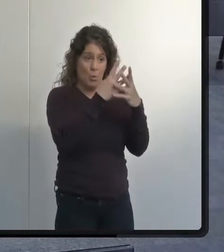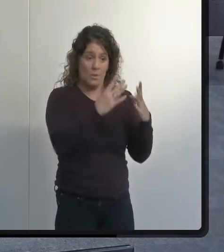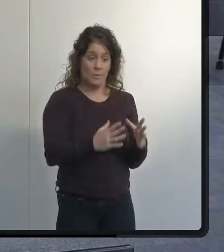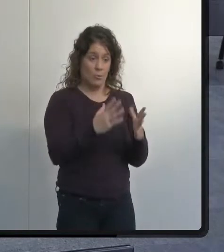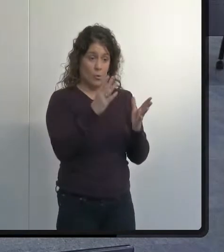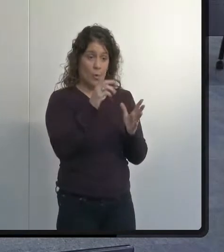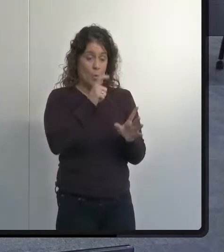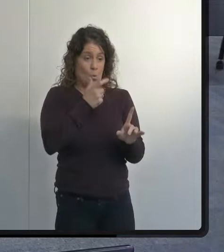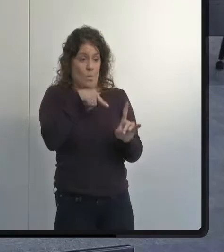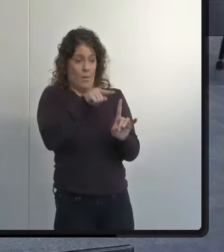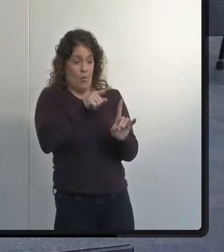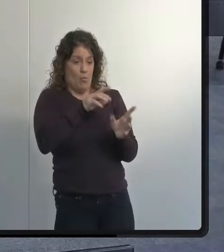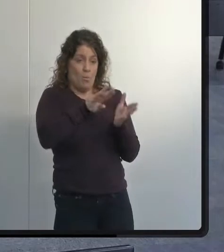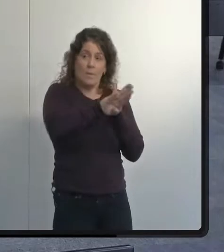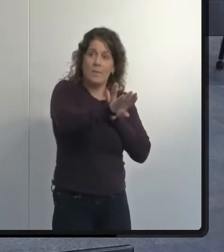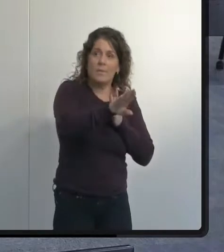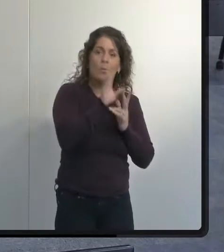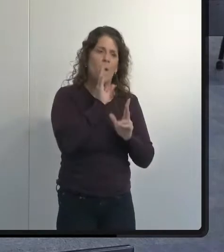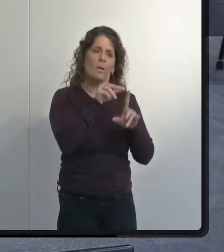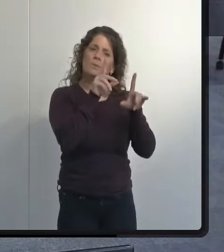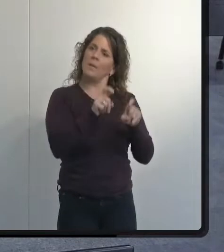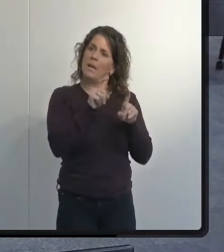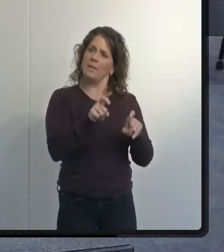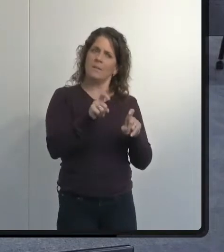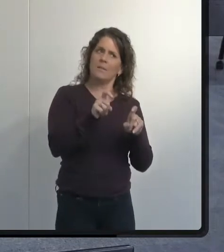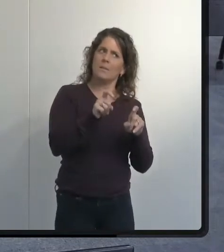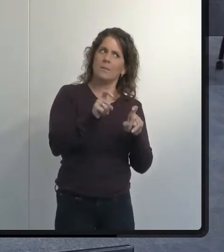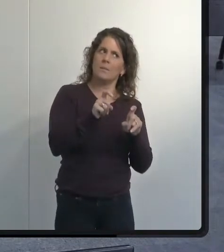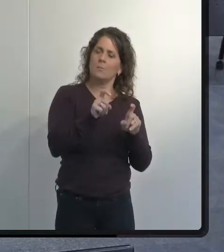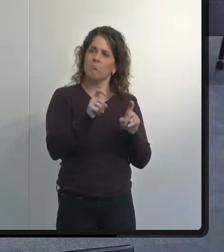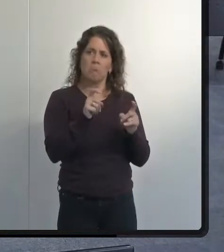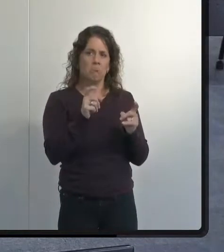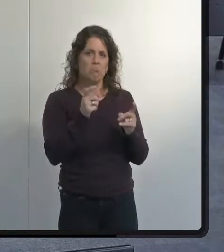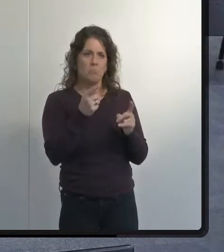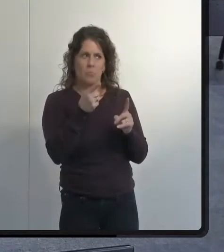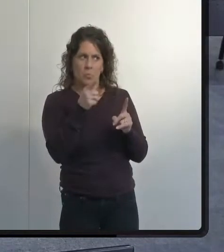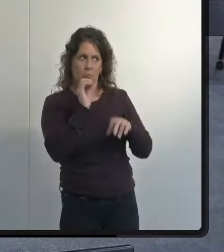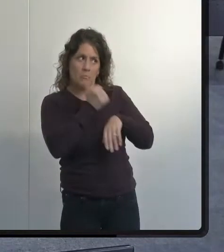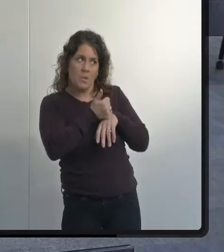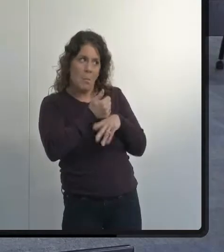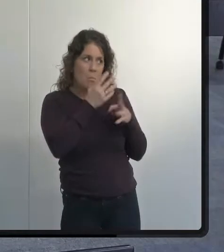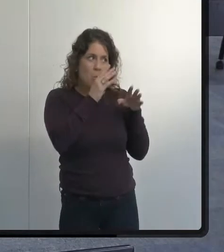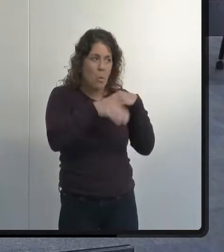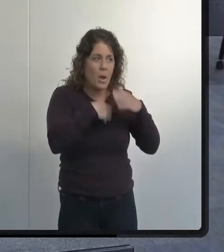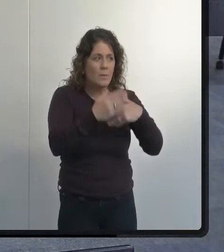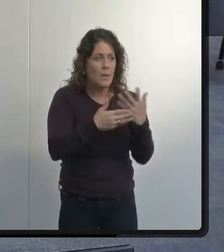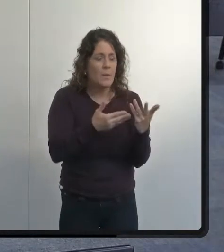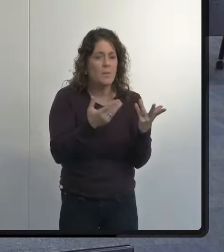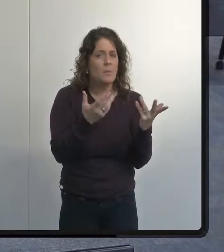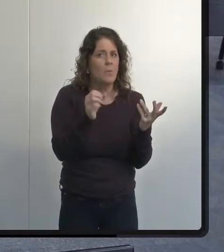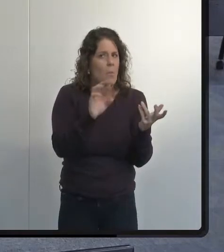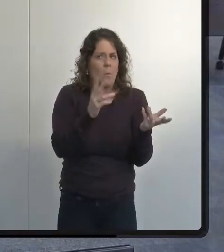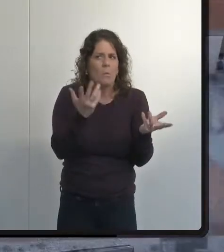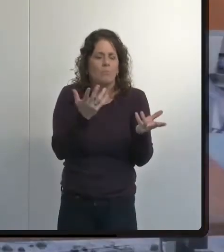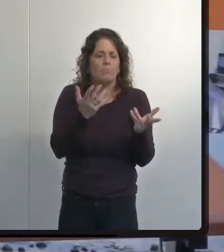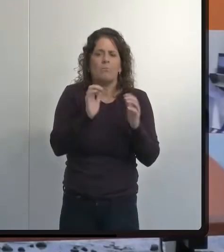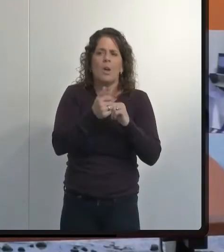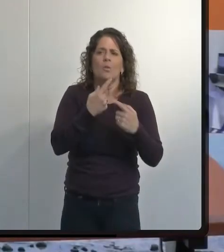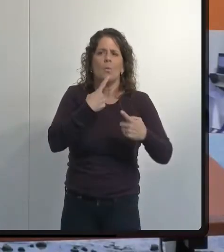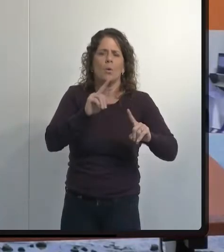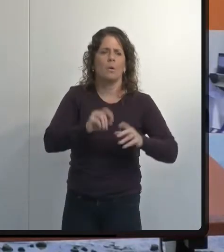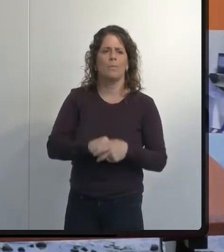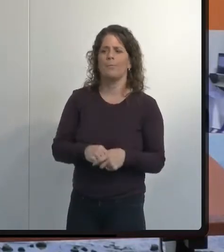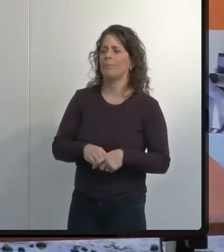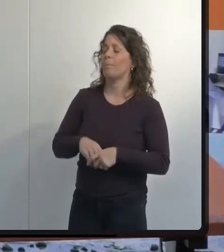released? Is there a process on releasing some of the nonviolent offenders, and how does that work? I believe that